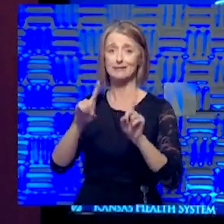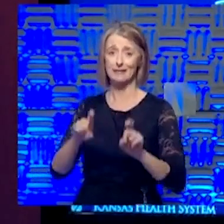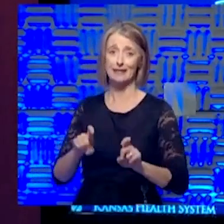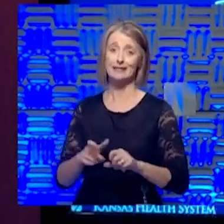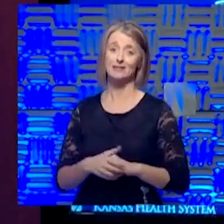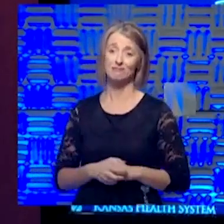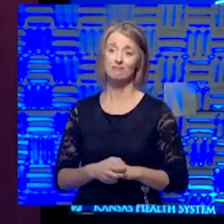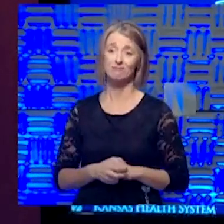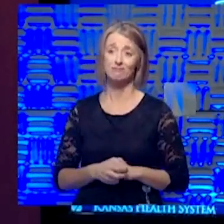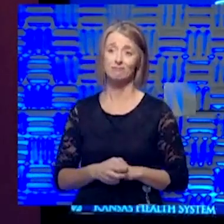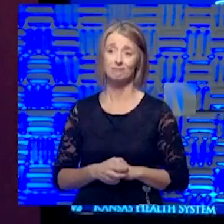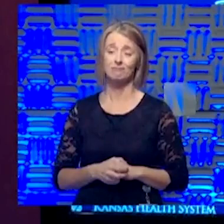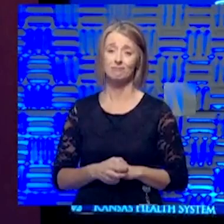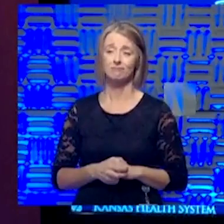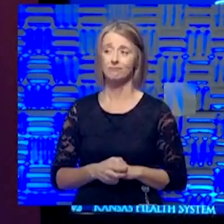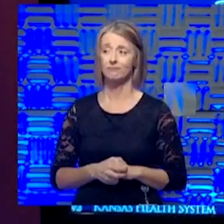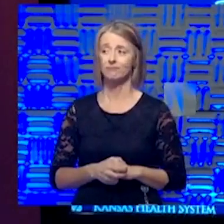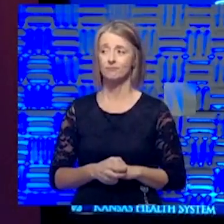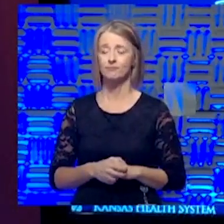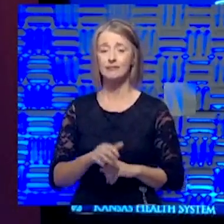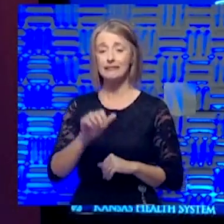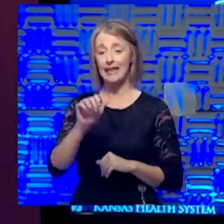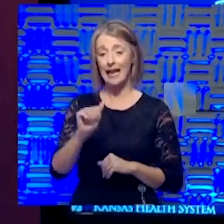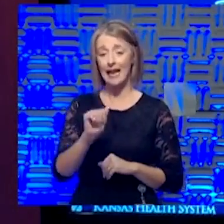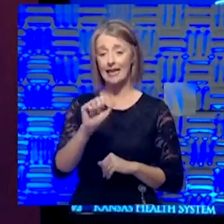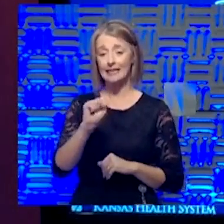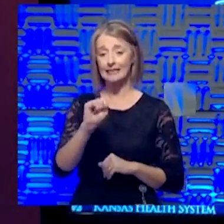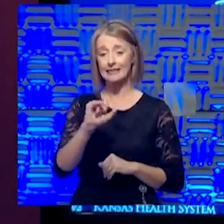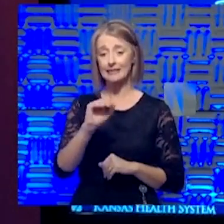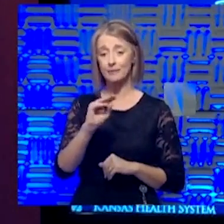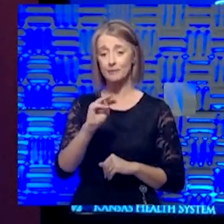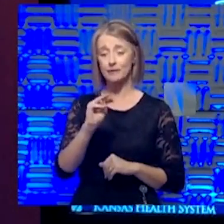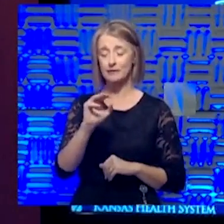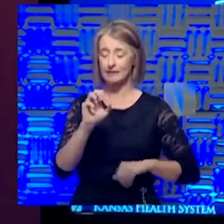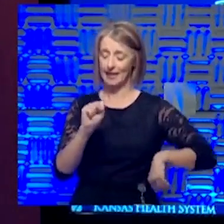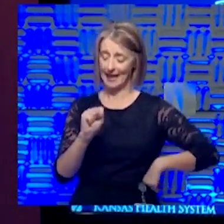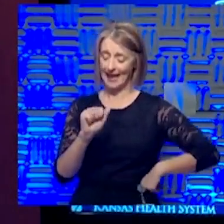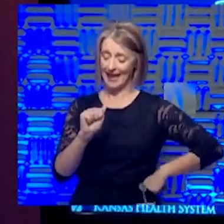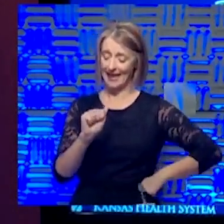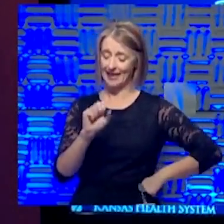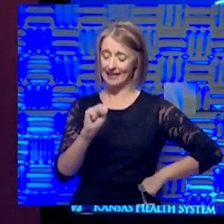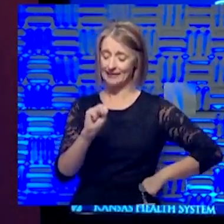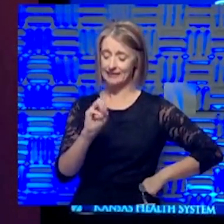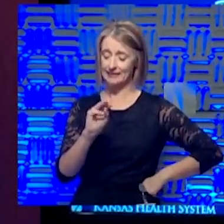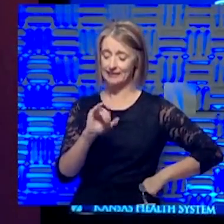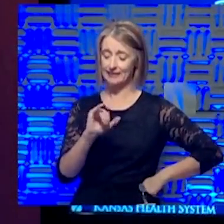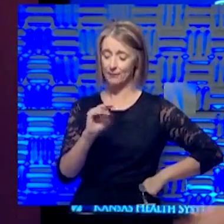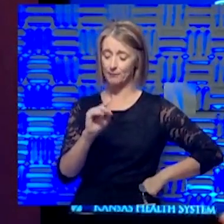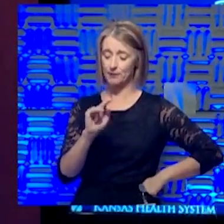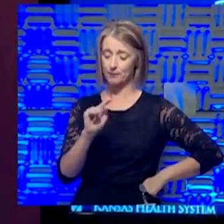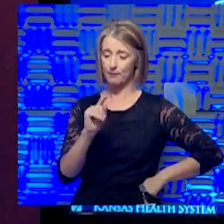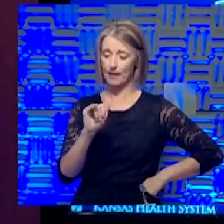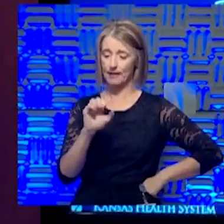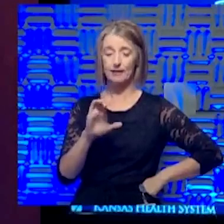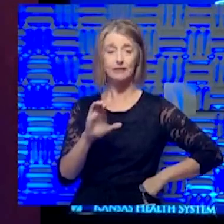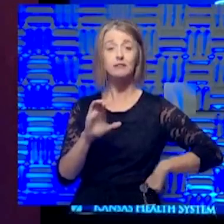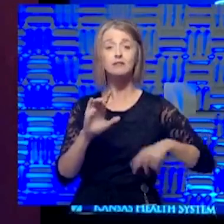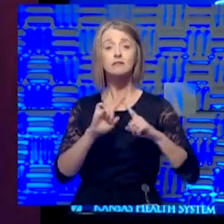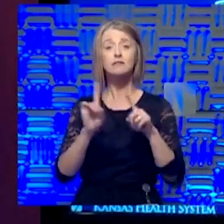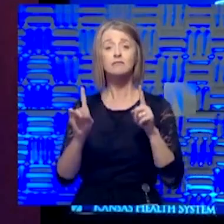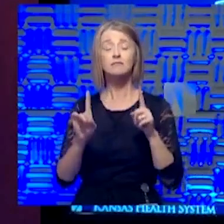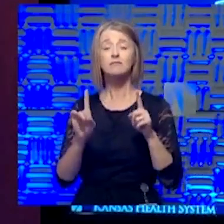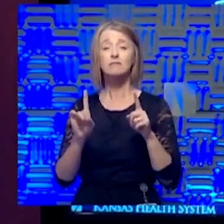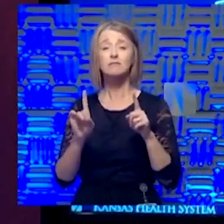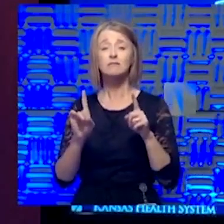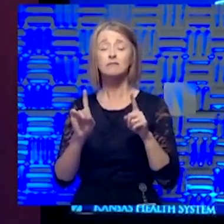think a lot of them, I don't know about asymptomatic, but they were at least mildly symptomatic, so they didn't require a lot of medical attention.